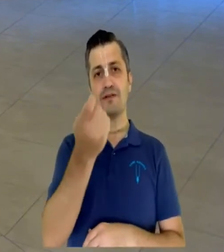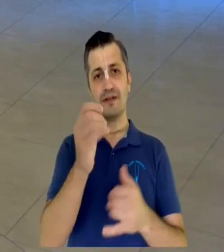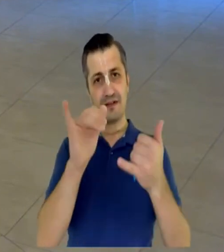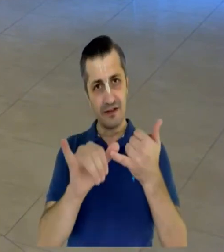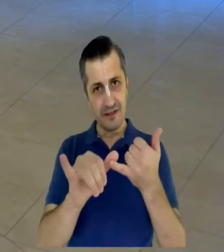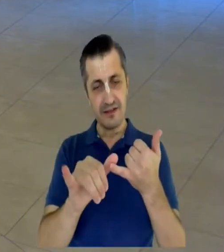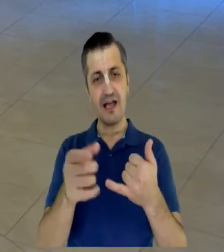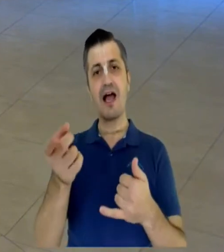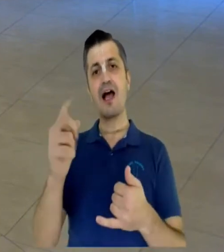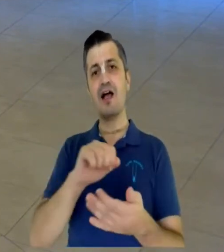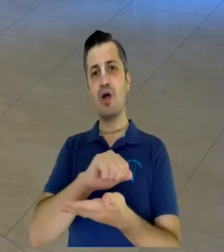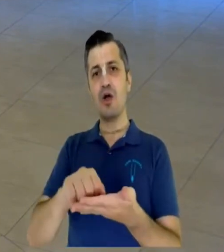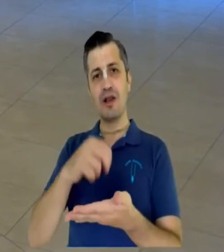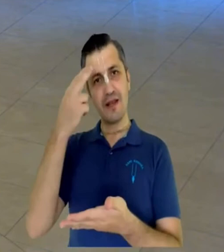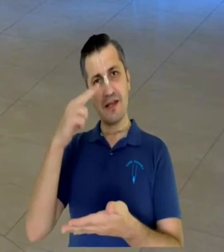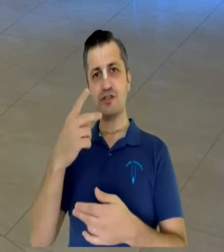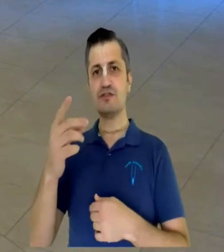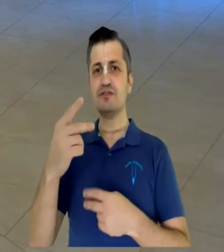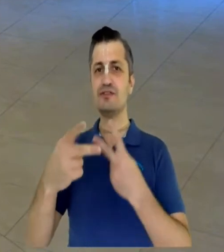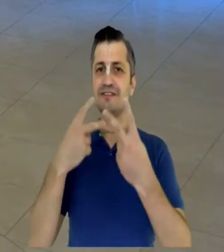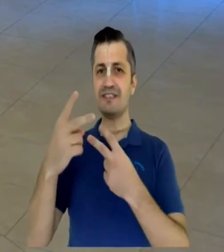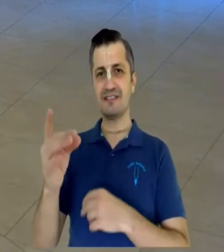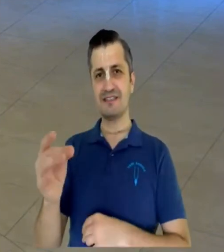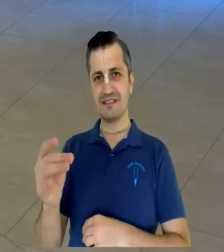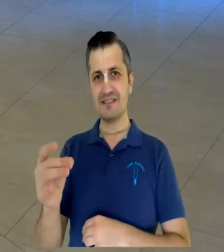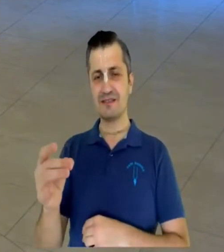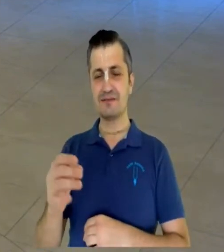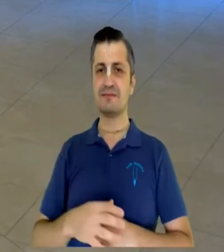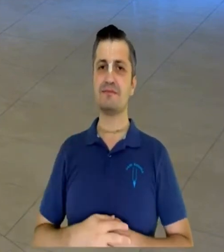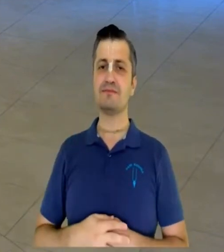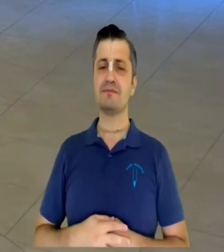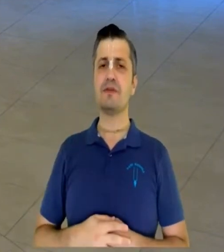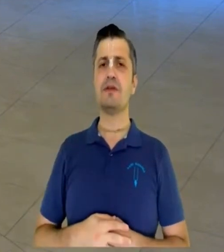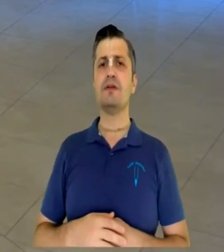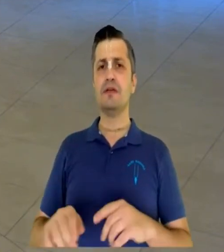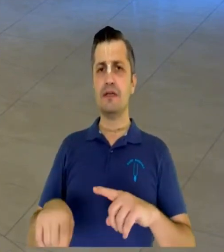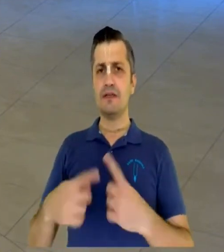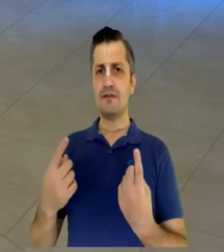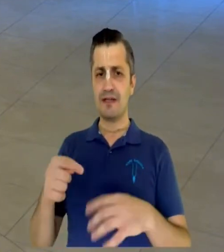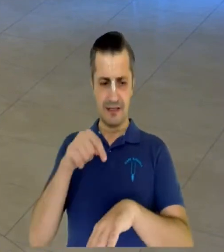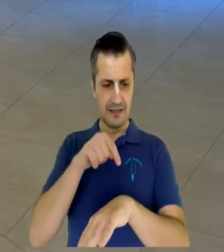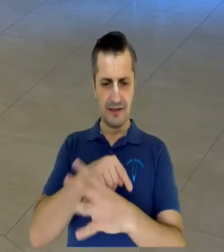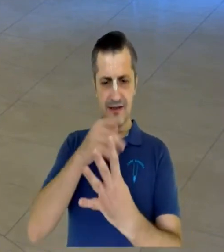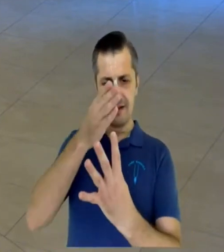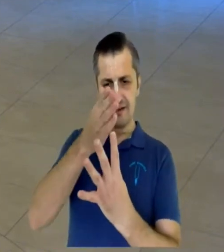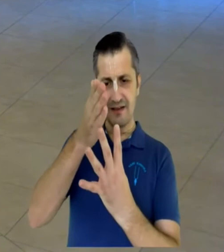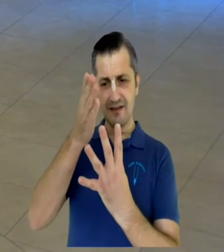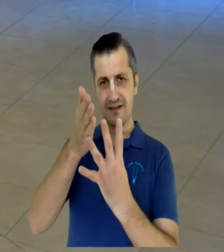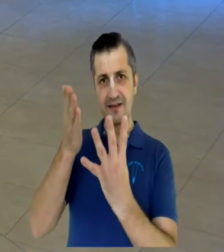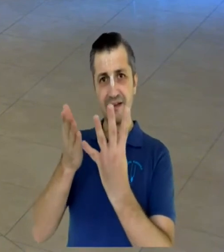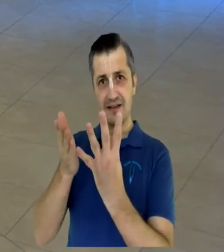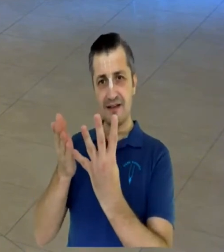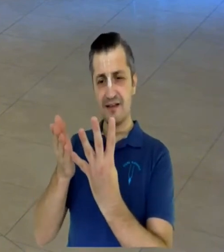whereby in different ages it wasn't so easy actually, and that's why this is